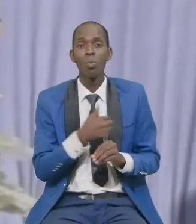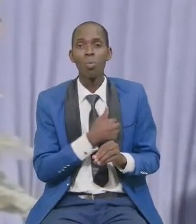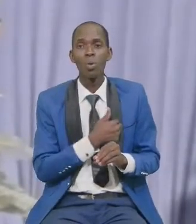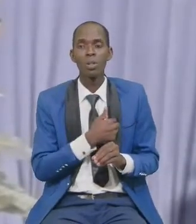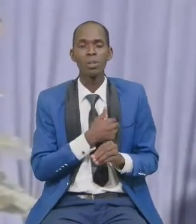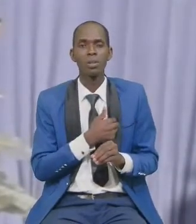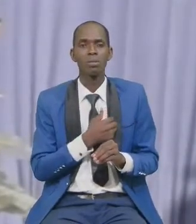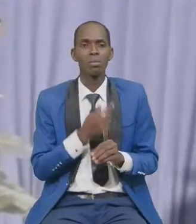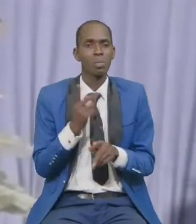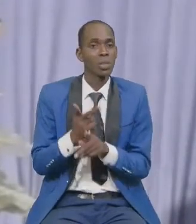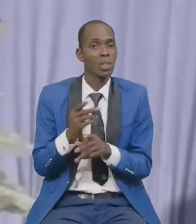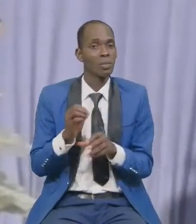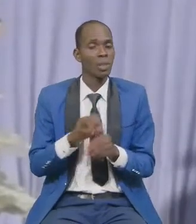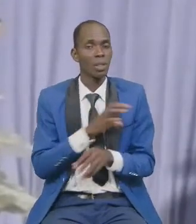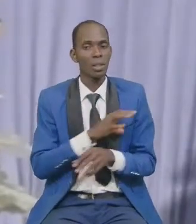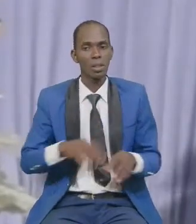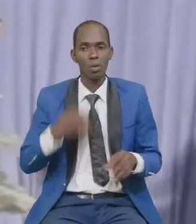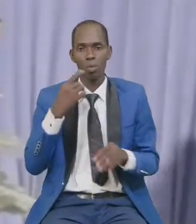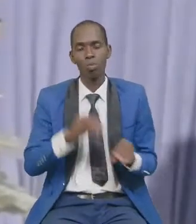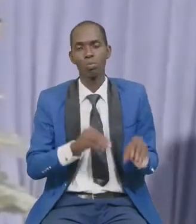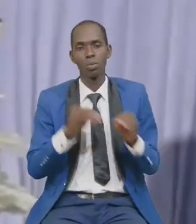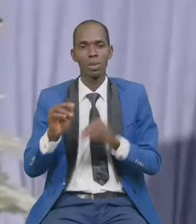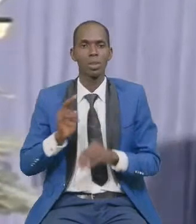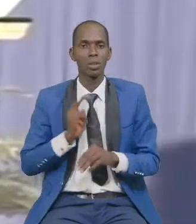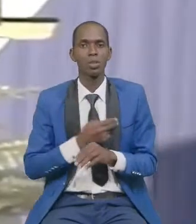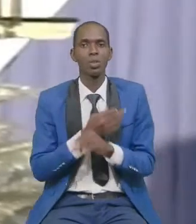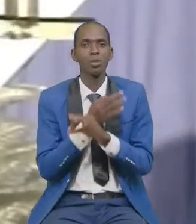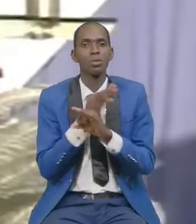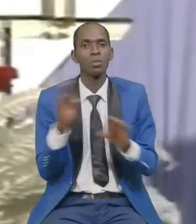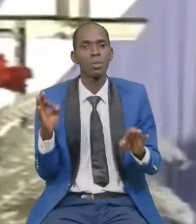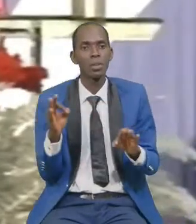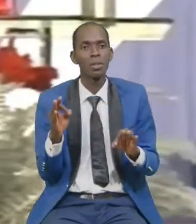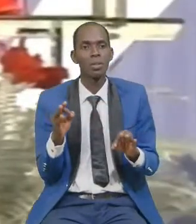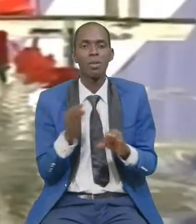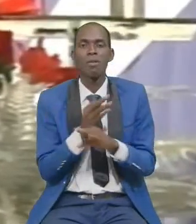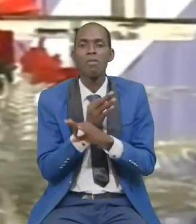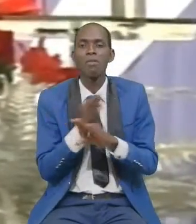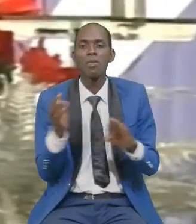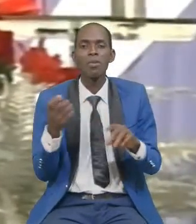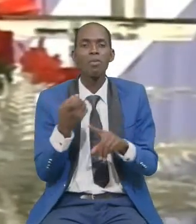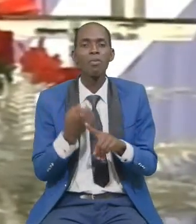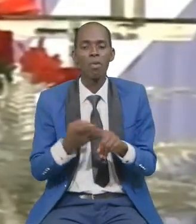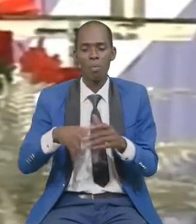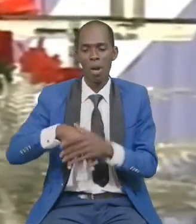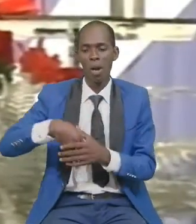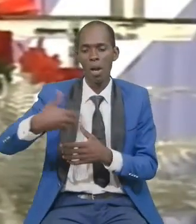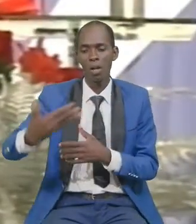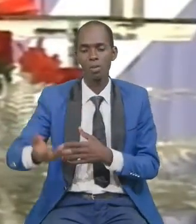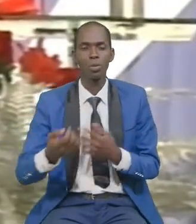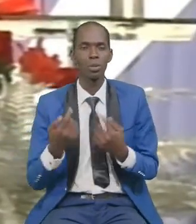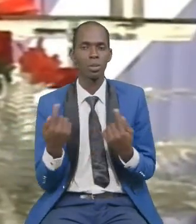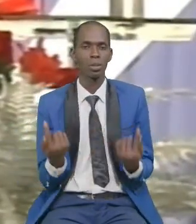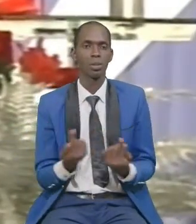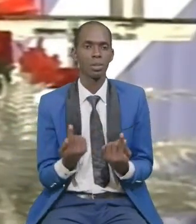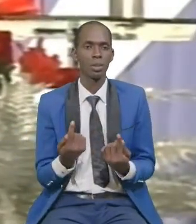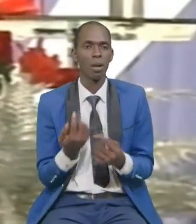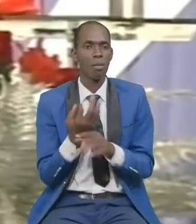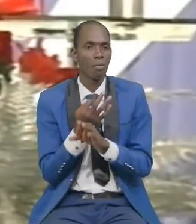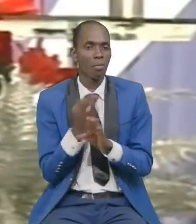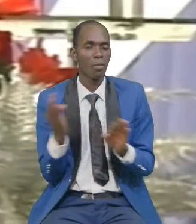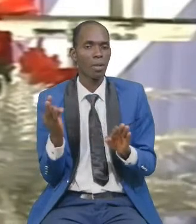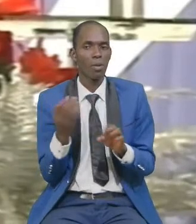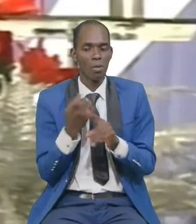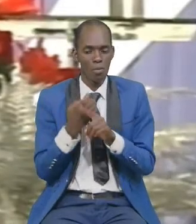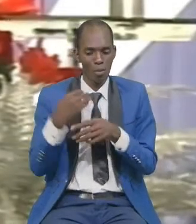who sets us free. Free from external sin. And free